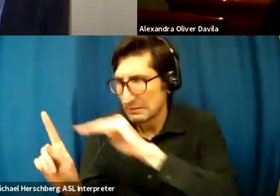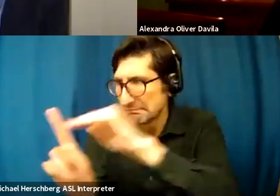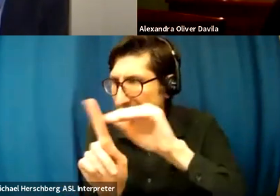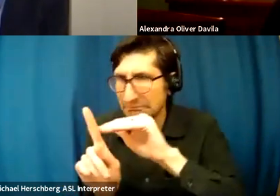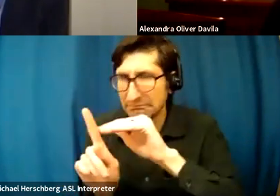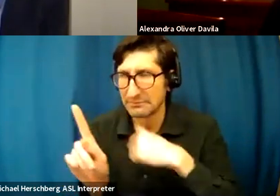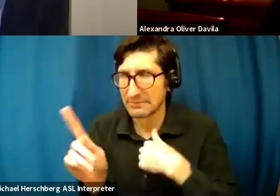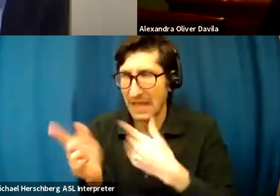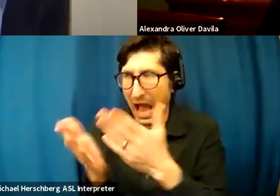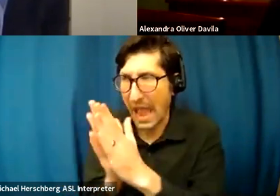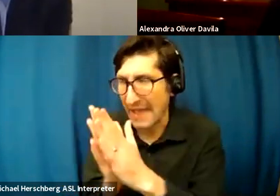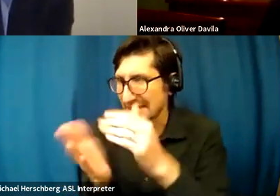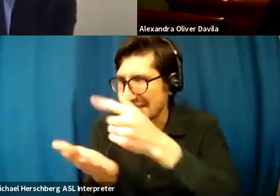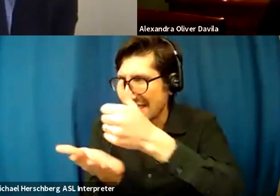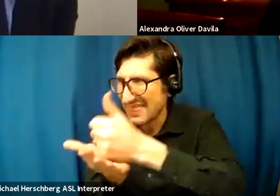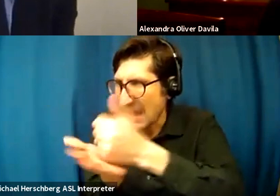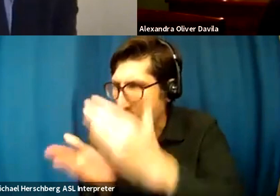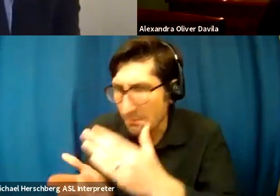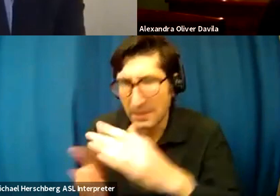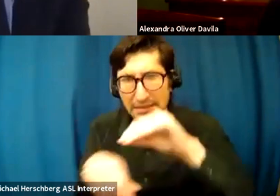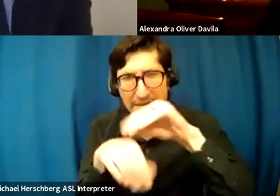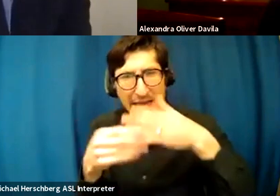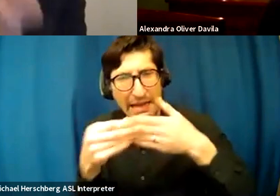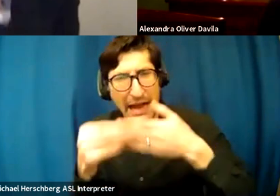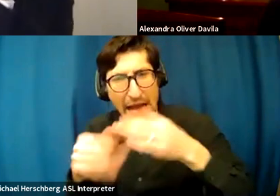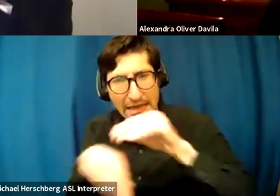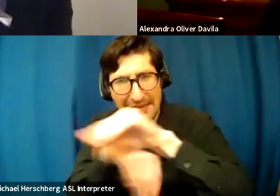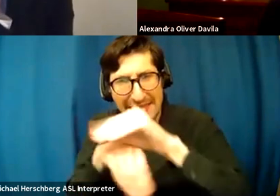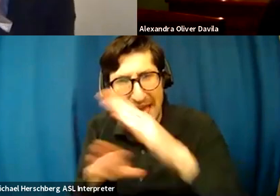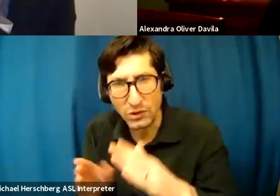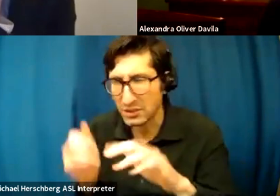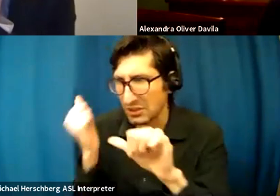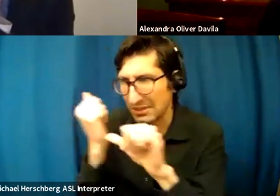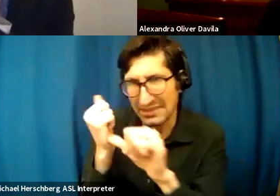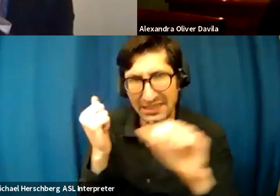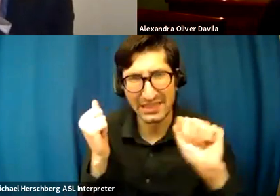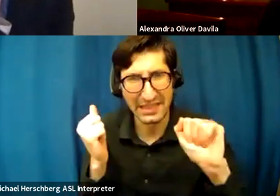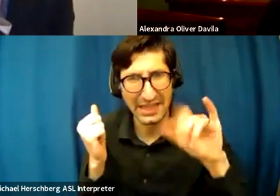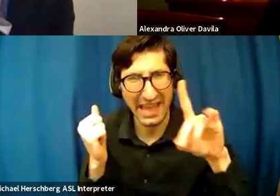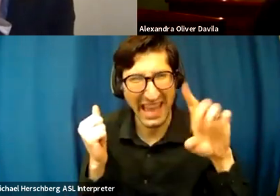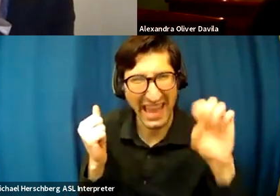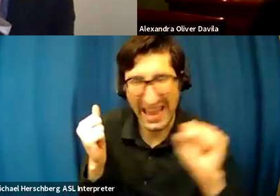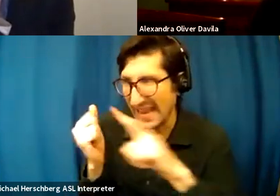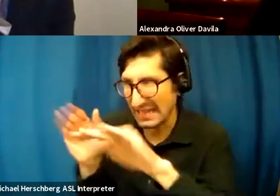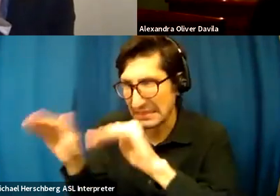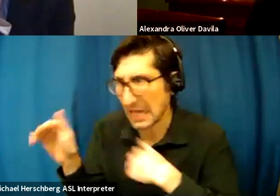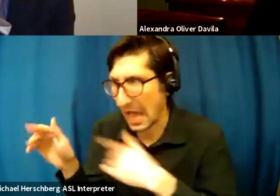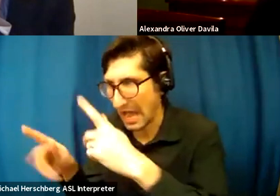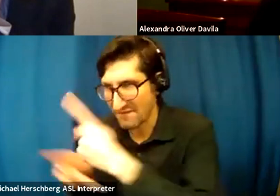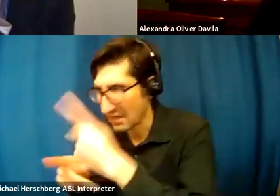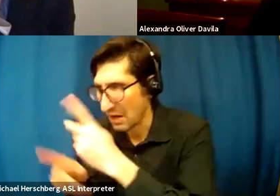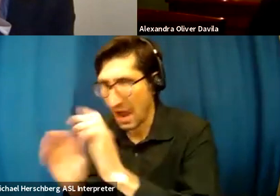you know, getting therapists, guidance counselors, different aides that I can work with to sort of juggle school and school committee, through everything that I do,